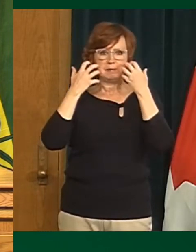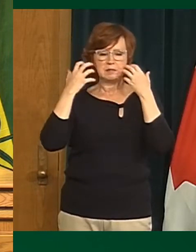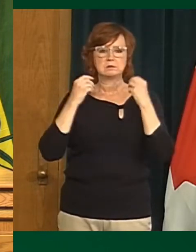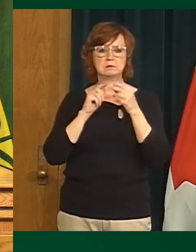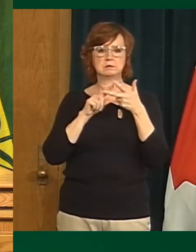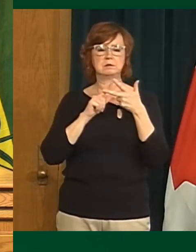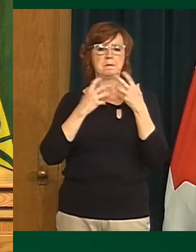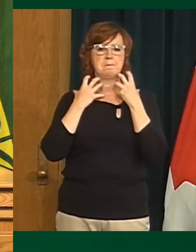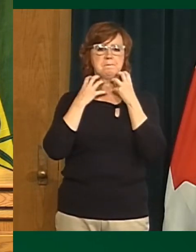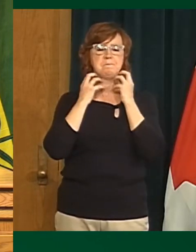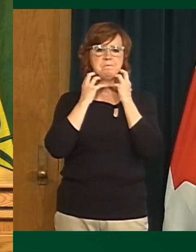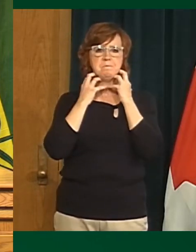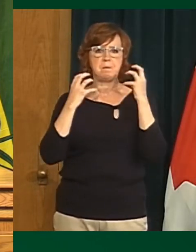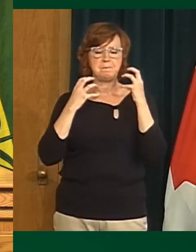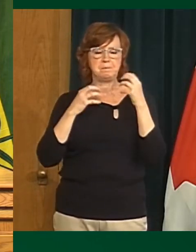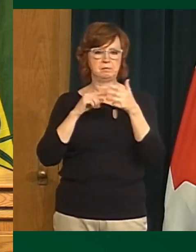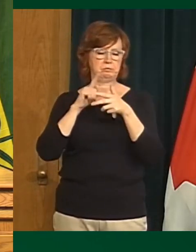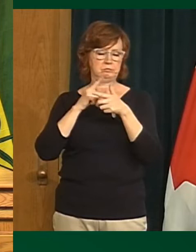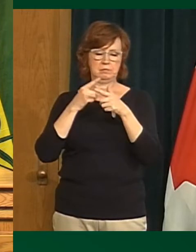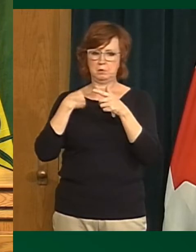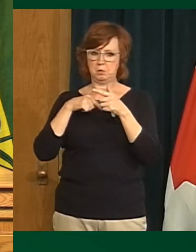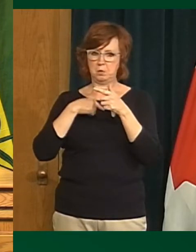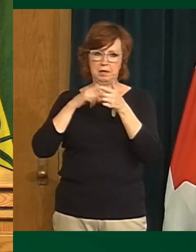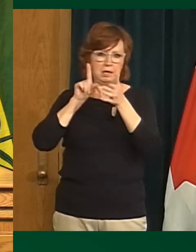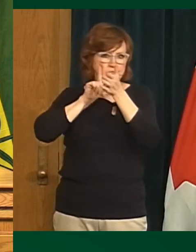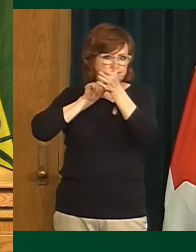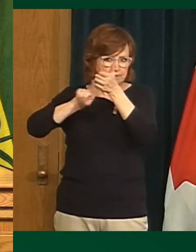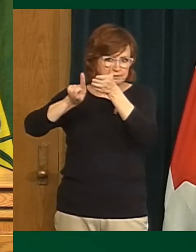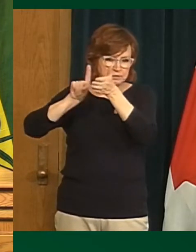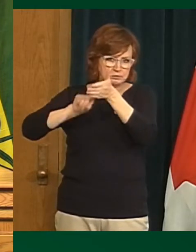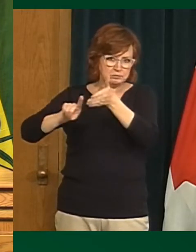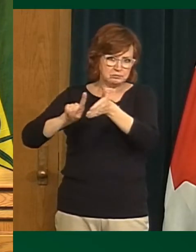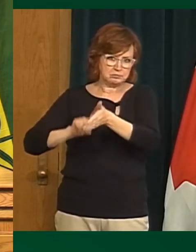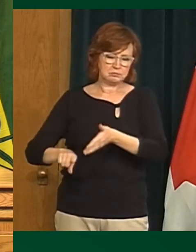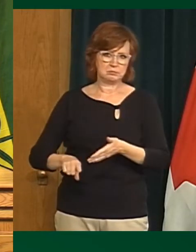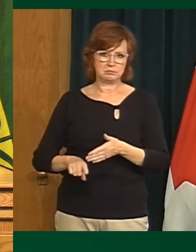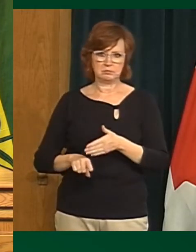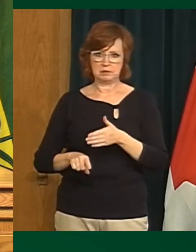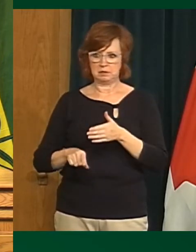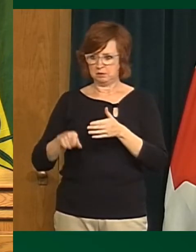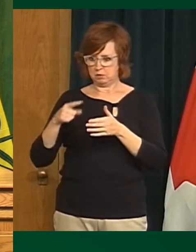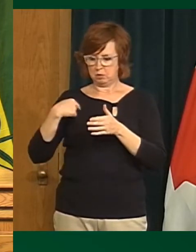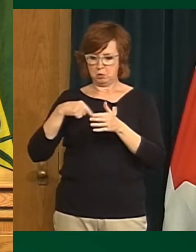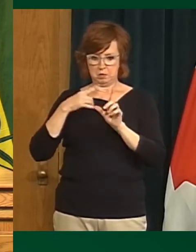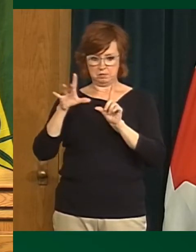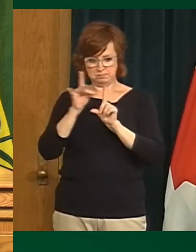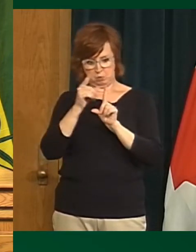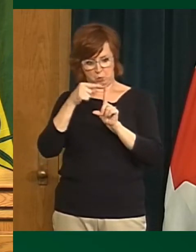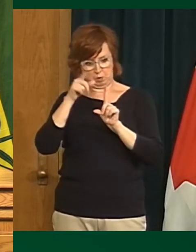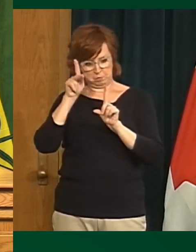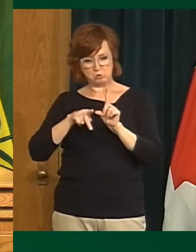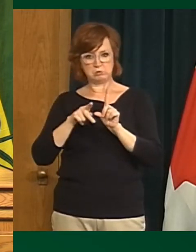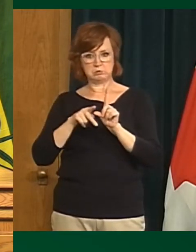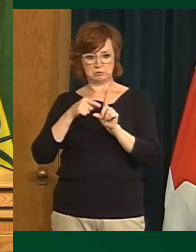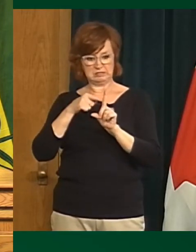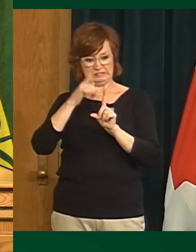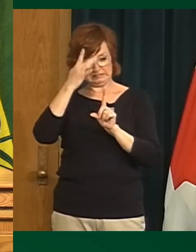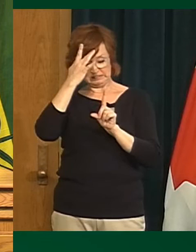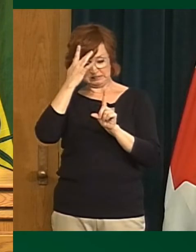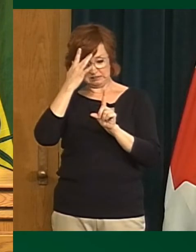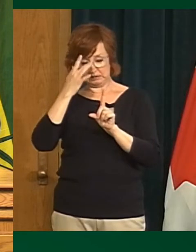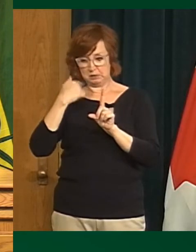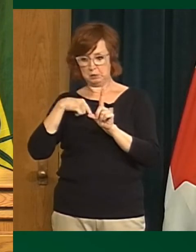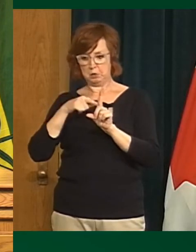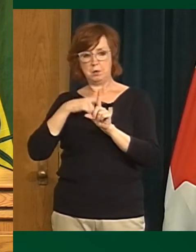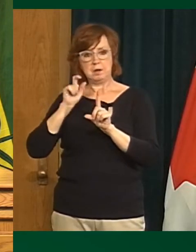when we are confident that we can track everyone limited to a communicable disease, there's generally not a requirement to give